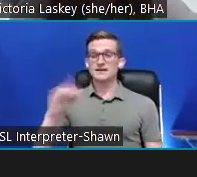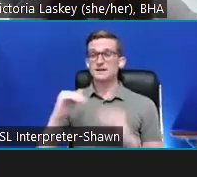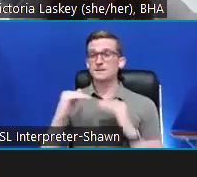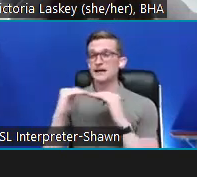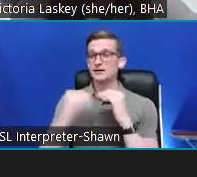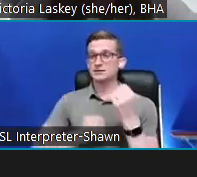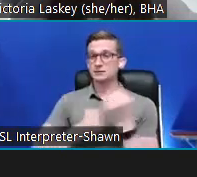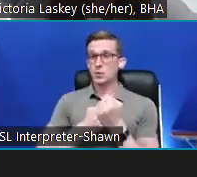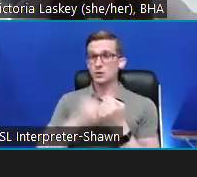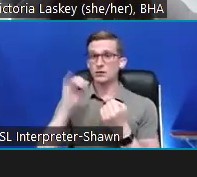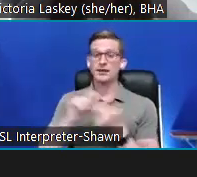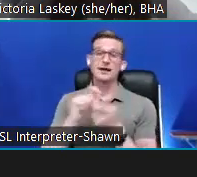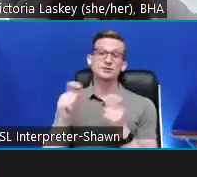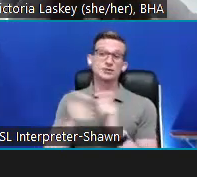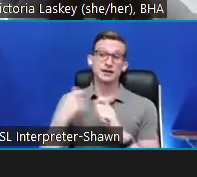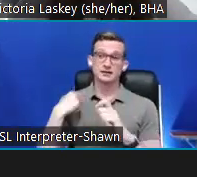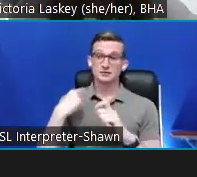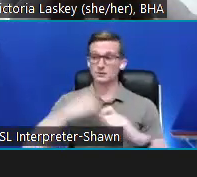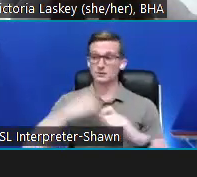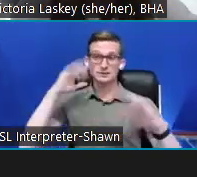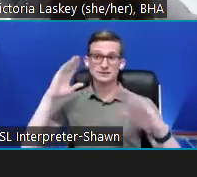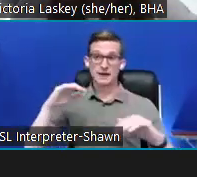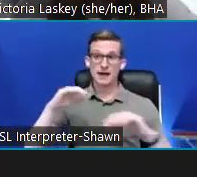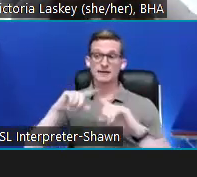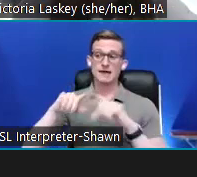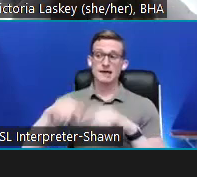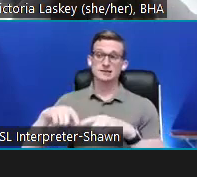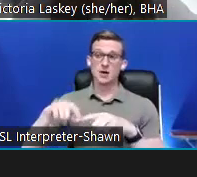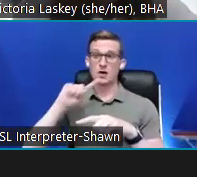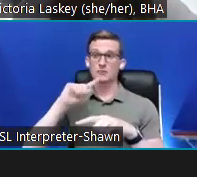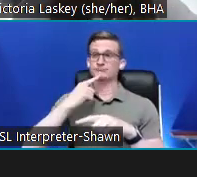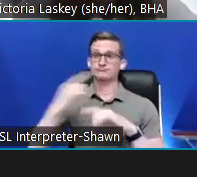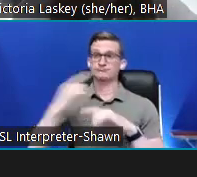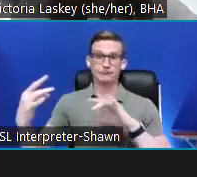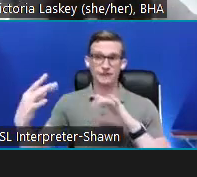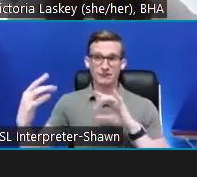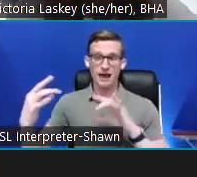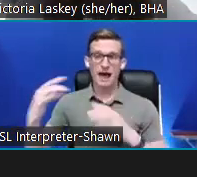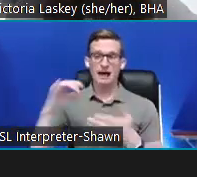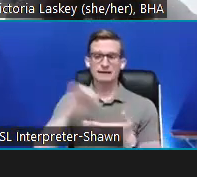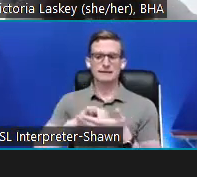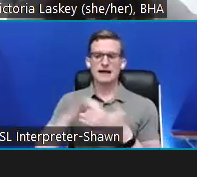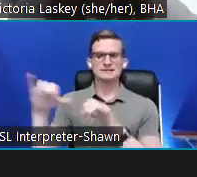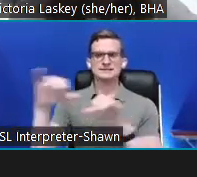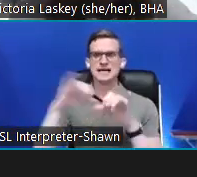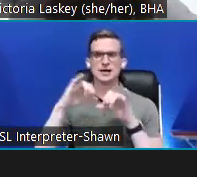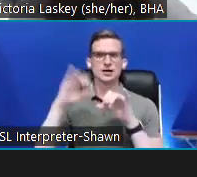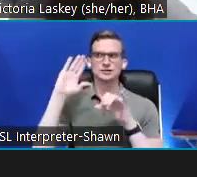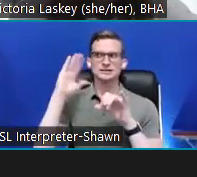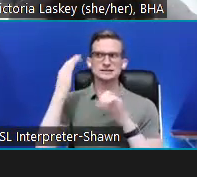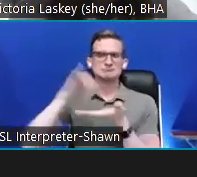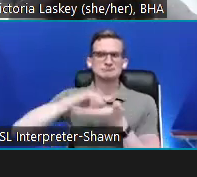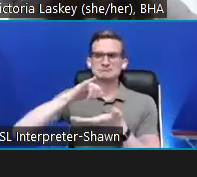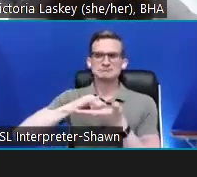make based on some significant feedback that is just not a realistic standard for a lot of